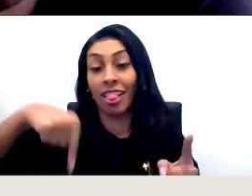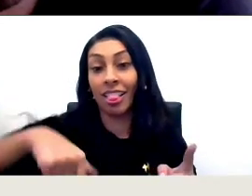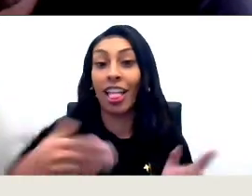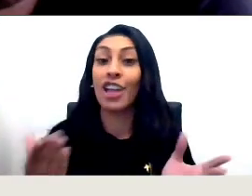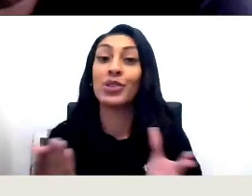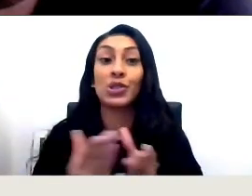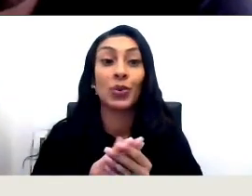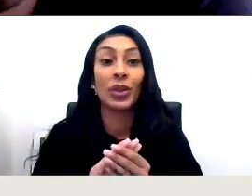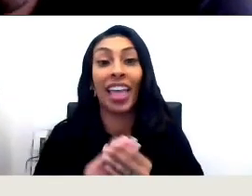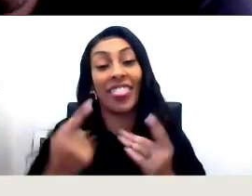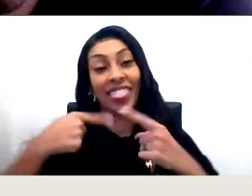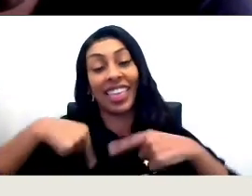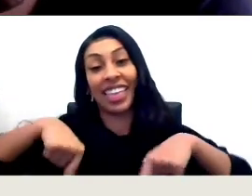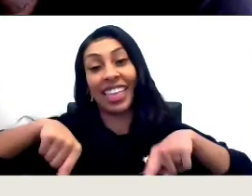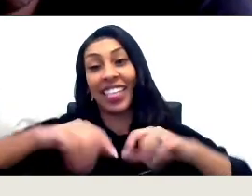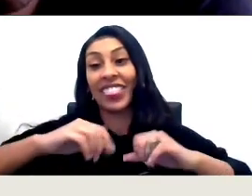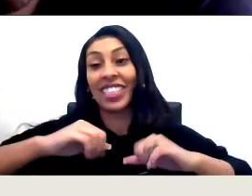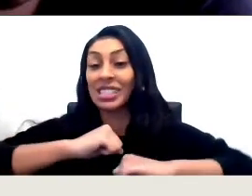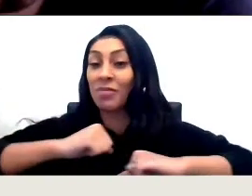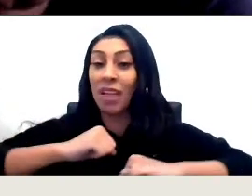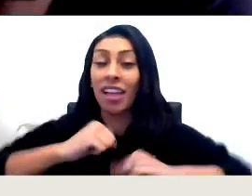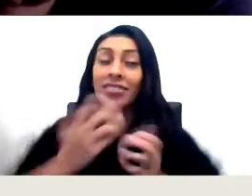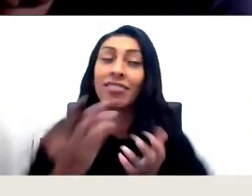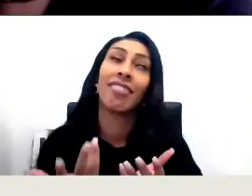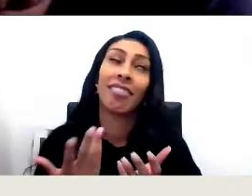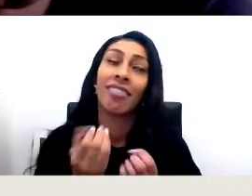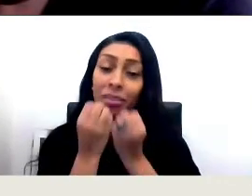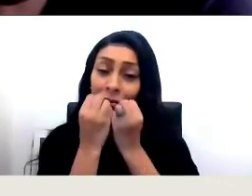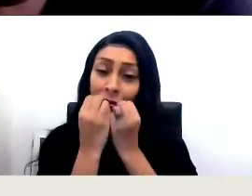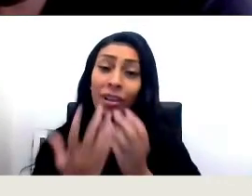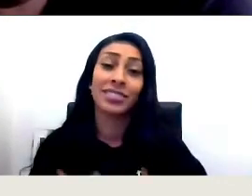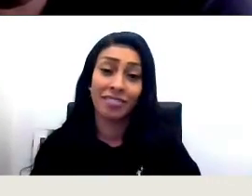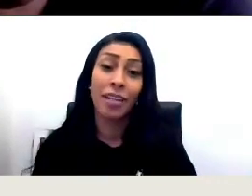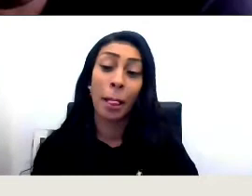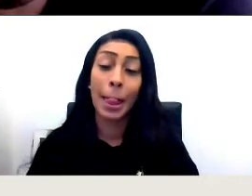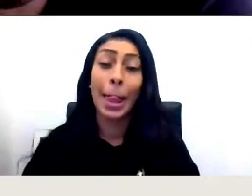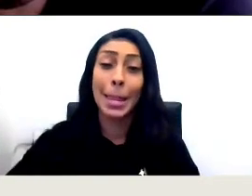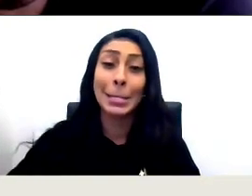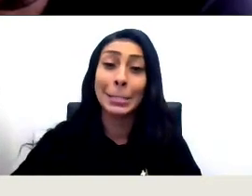in the space and how precious a thing that was.